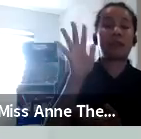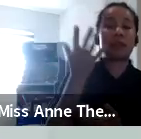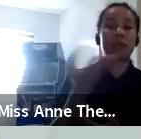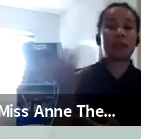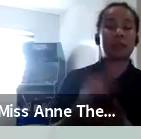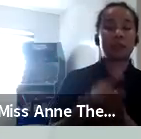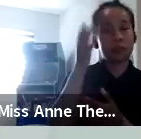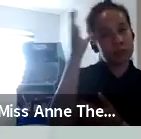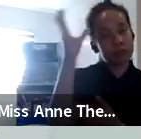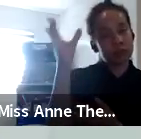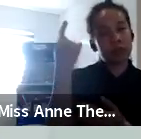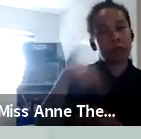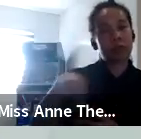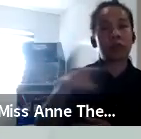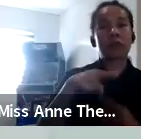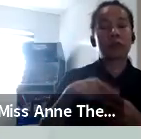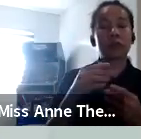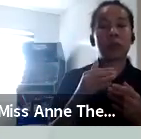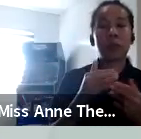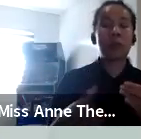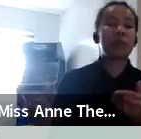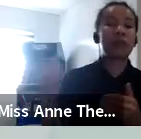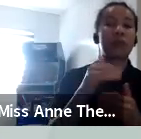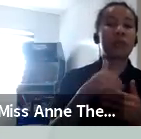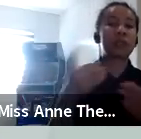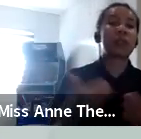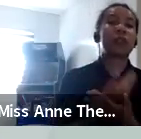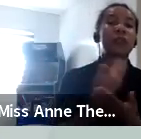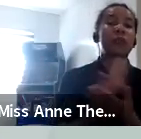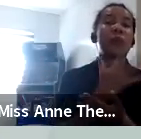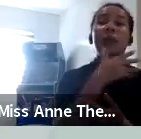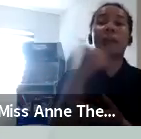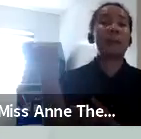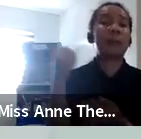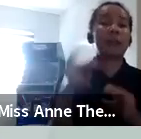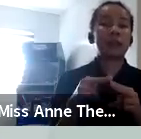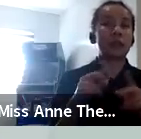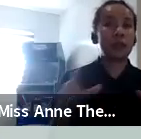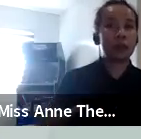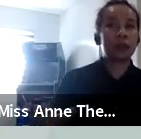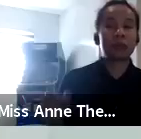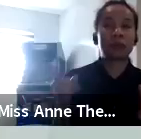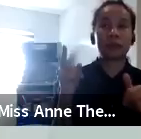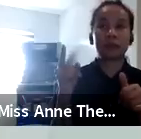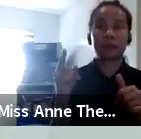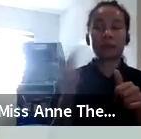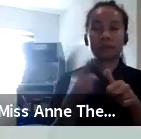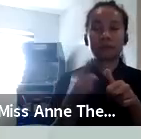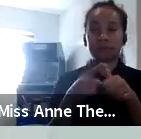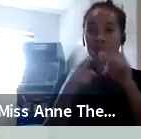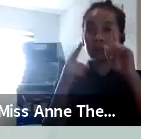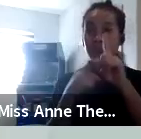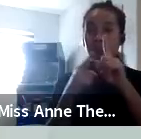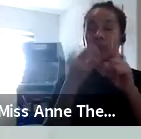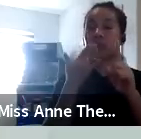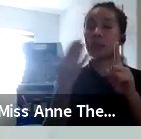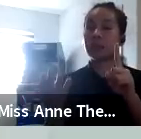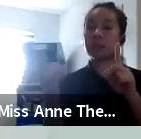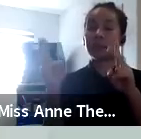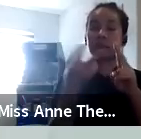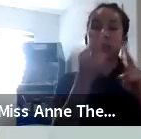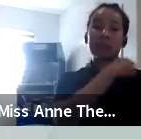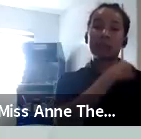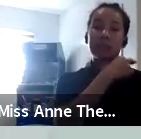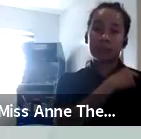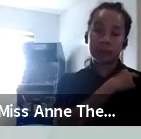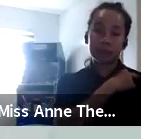in order for us to move forward into a new and better normal. To have gratitude, to be